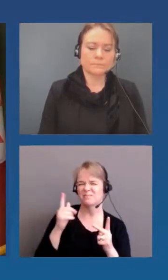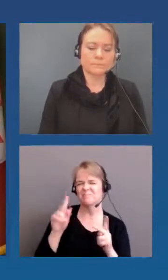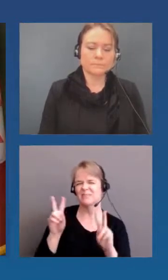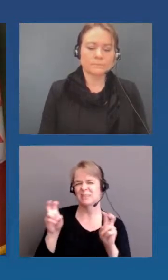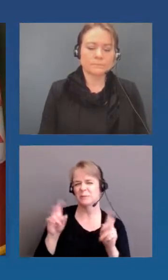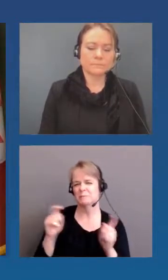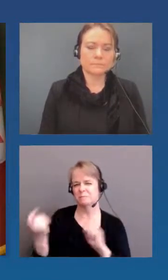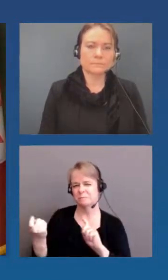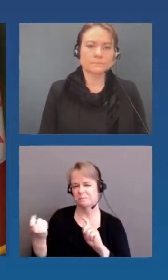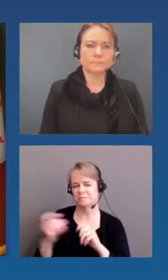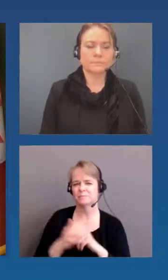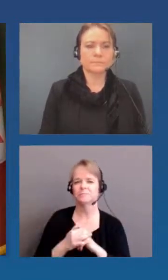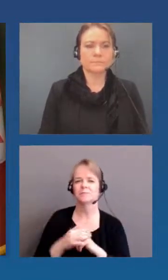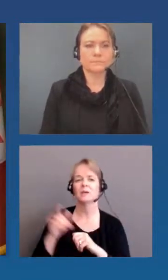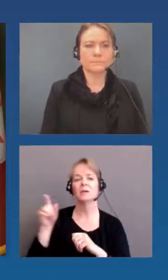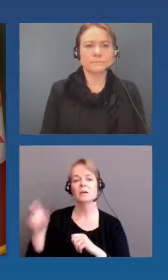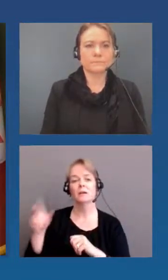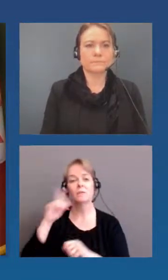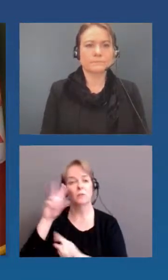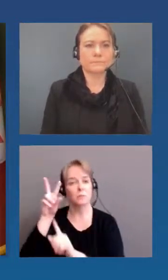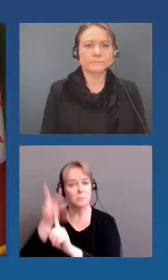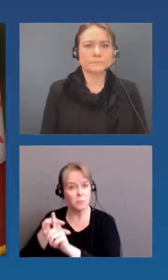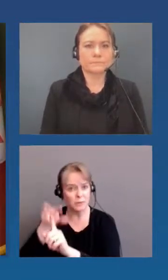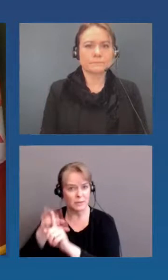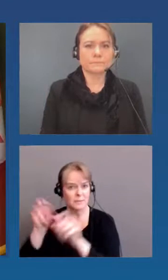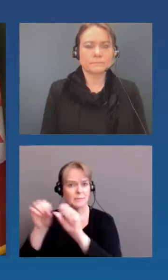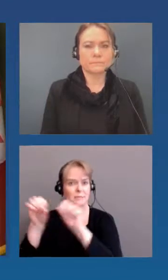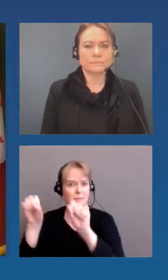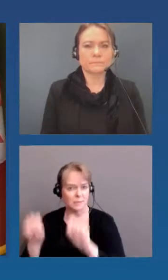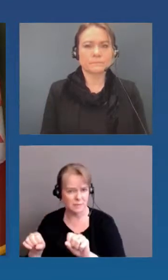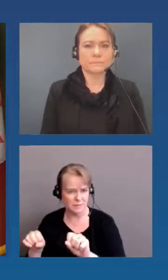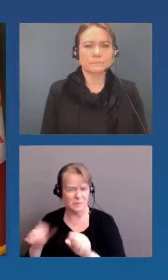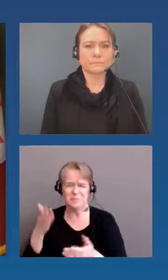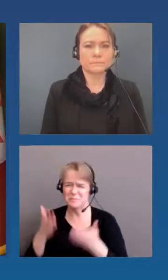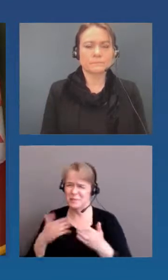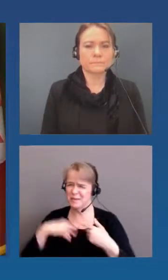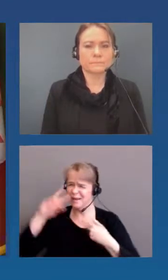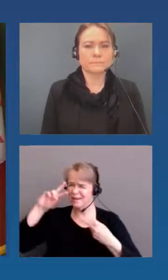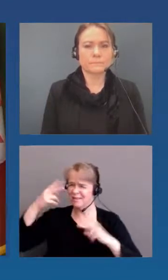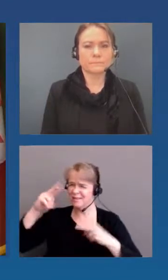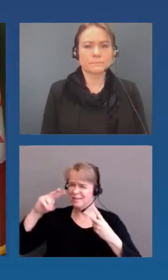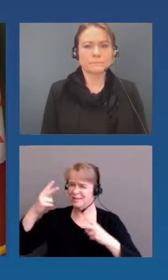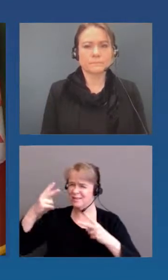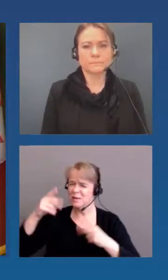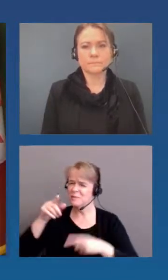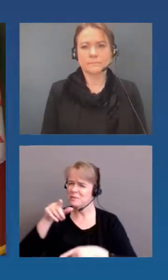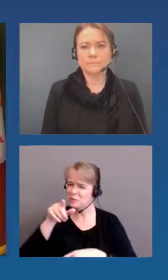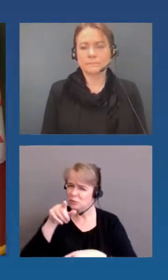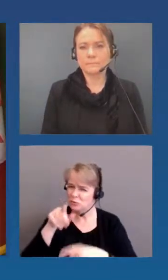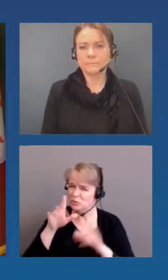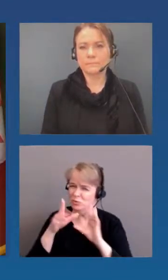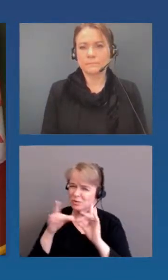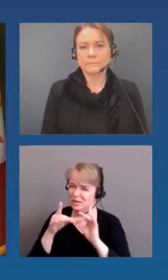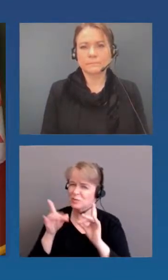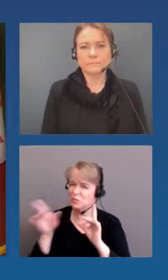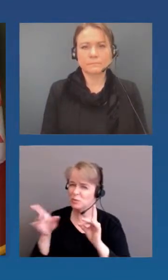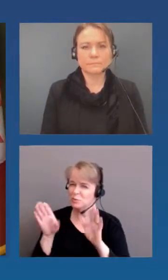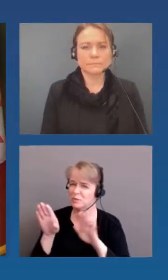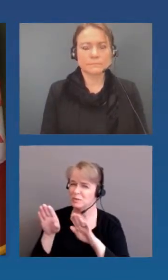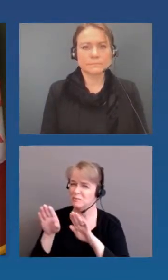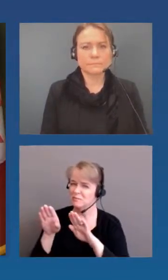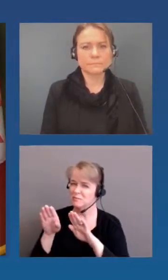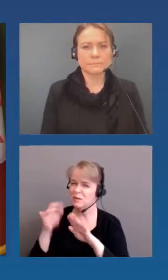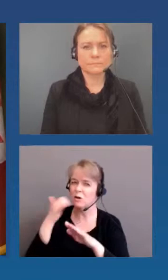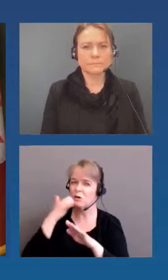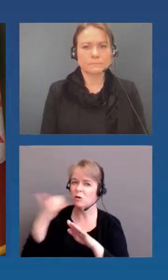For the booking systems itself, and maybe I misunderstood, but did you say that you're opening up to call